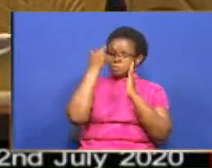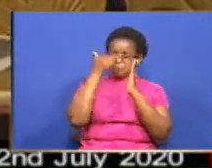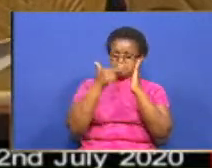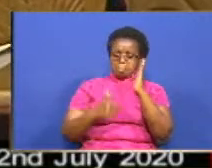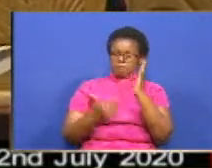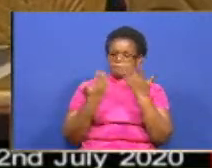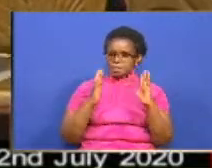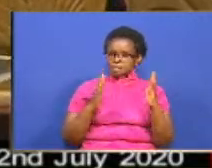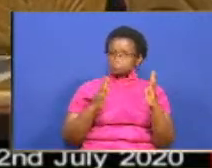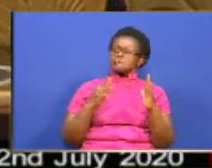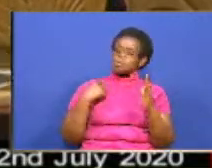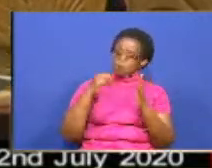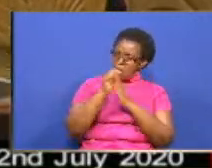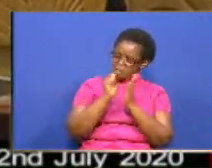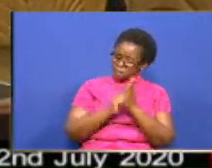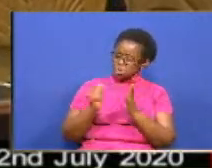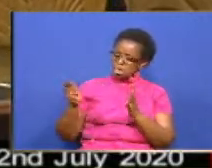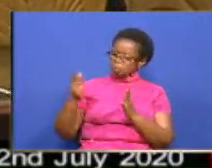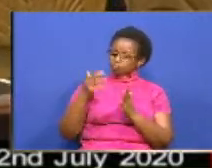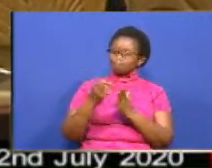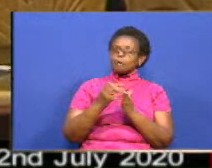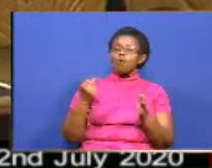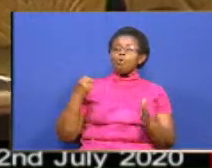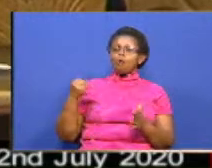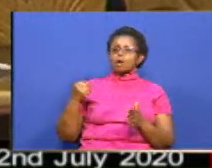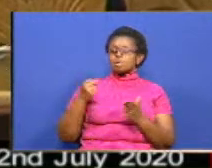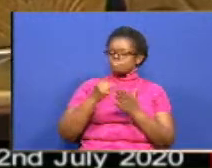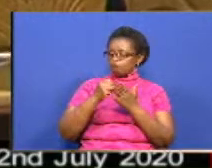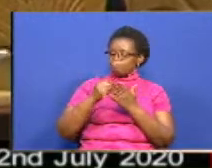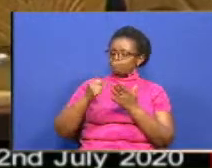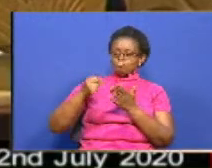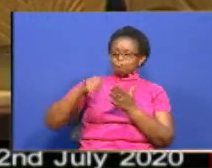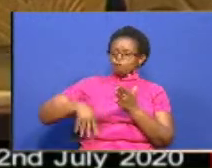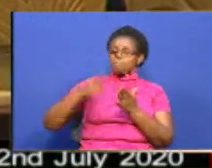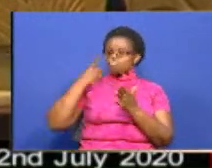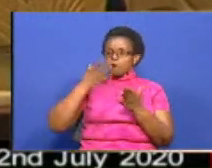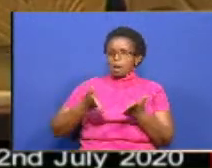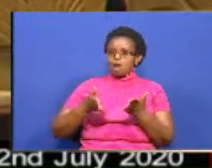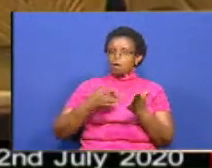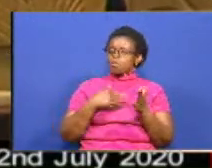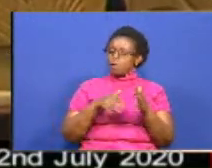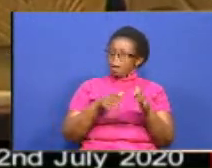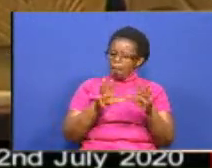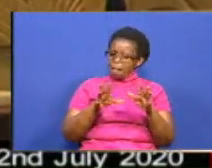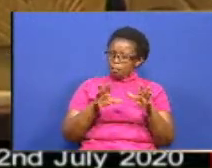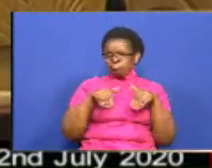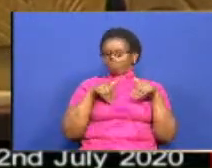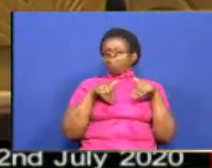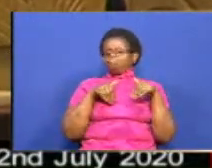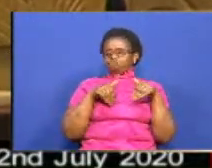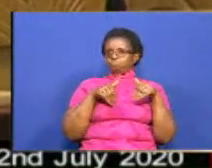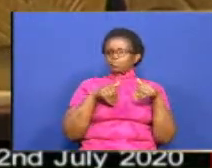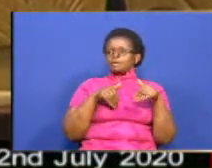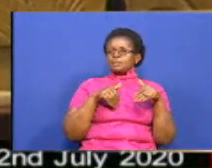Stand down the business and allow for further and other